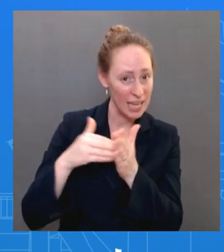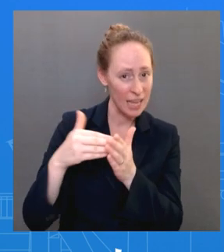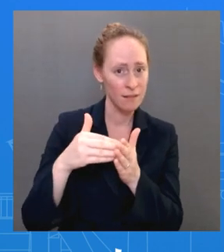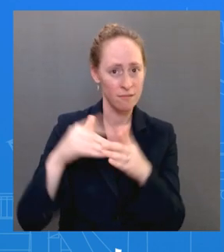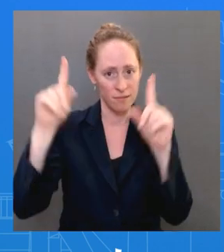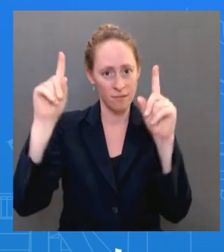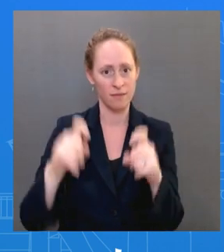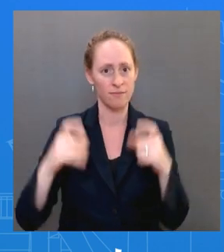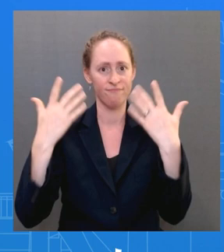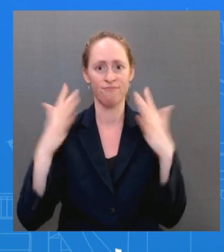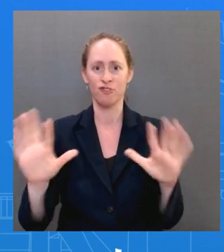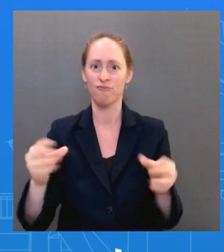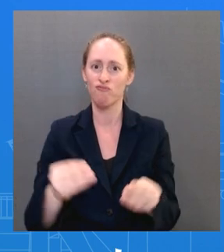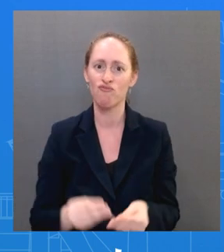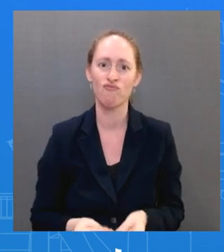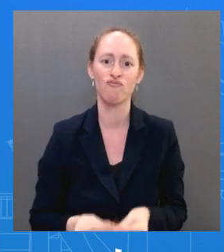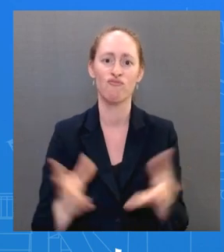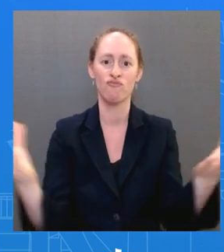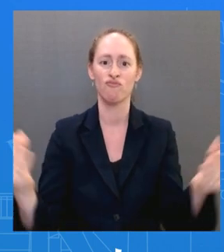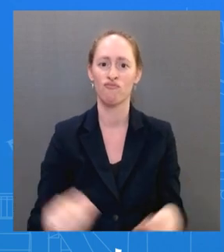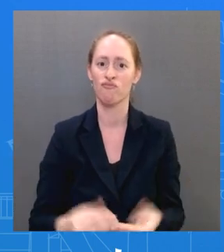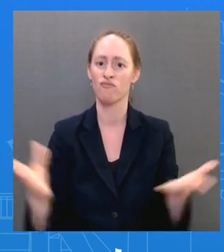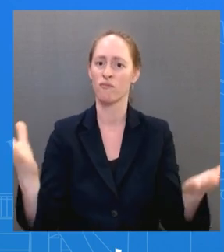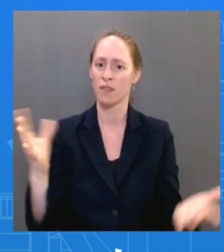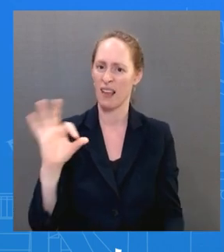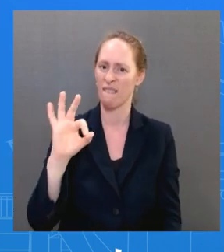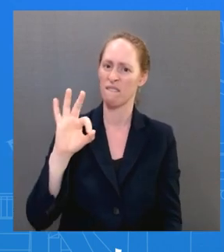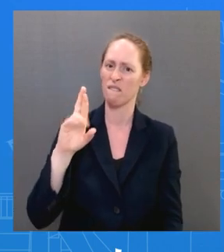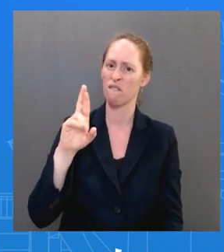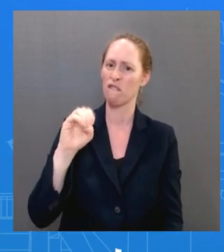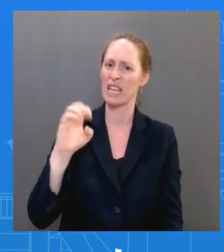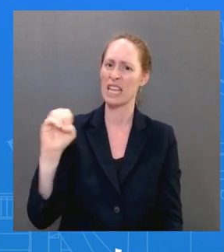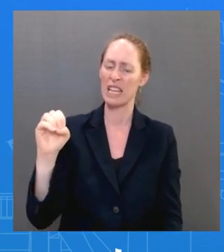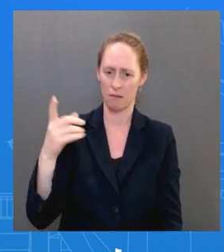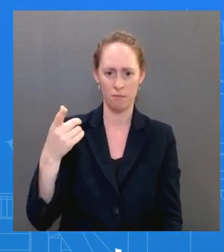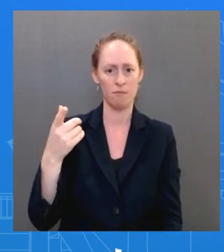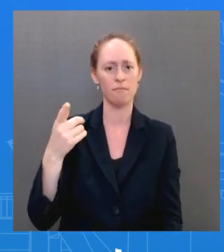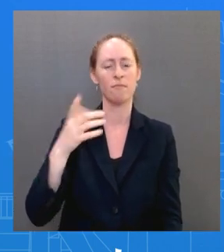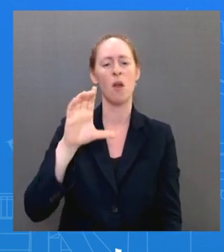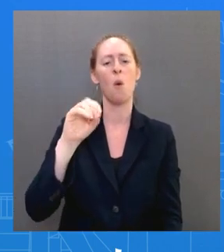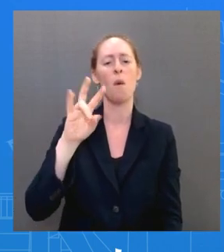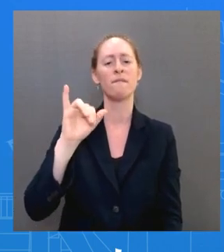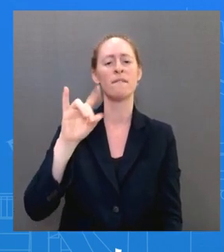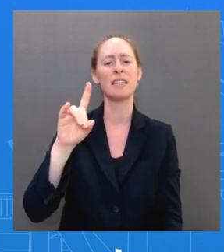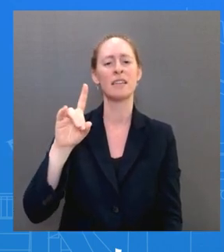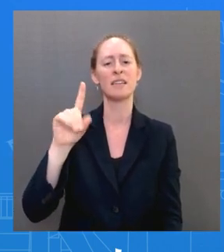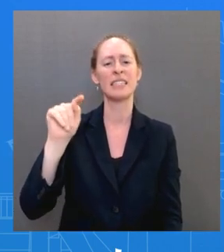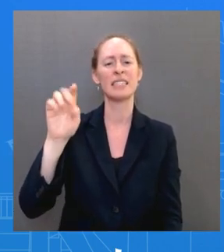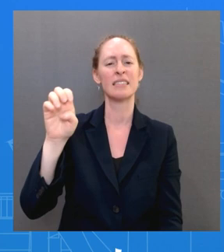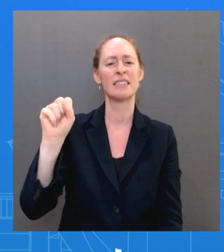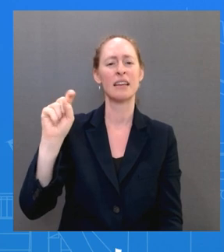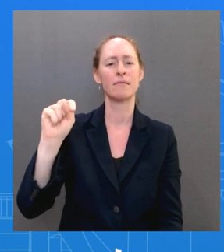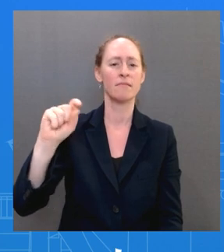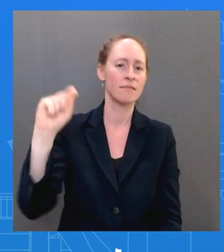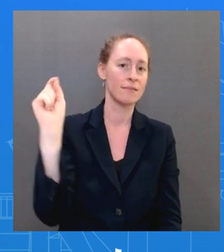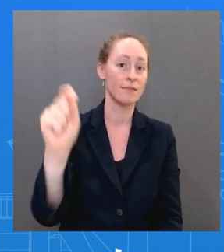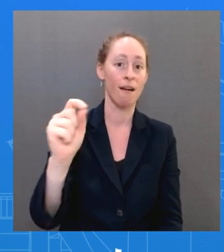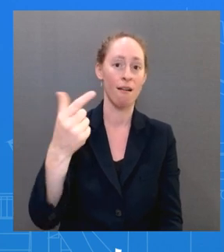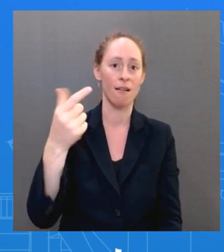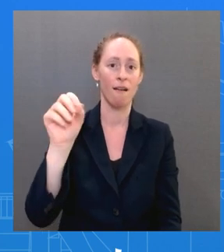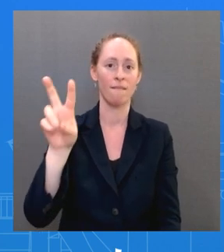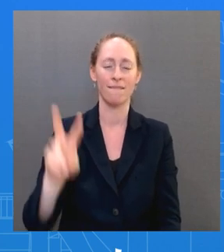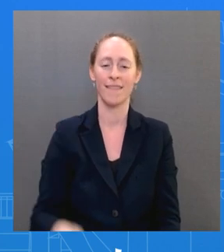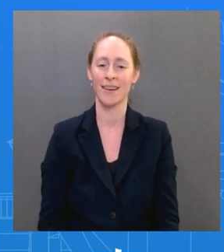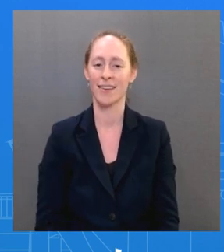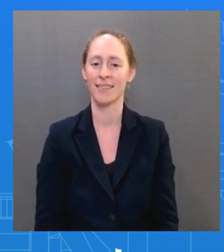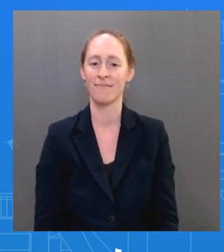covidtest.gov. People can go and get tests. Tests have become cheaper. You can get it through your health insurance. We think regular testing is another important mitigation measure. And then we're